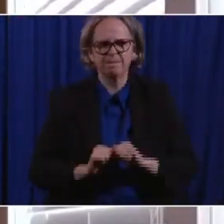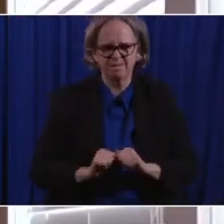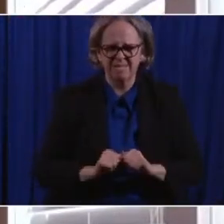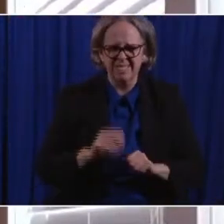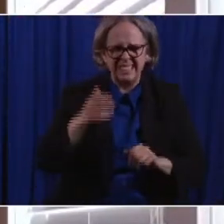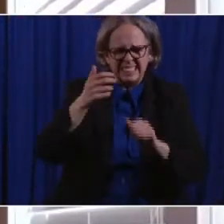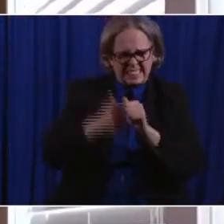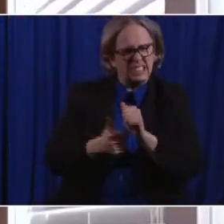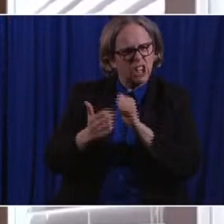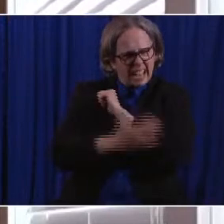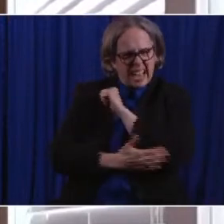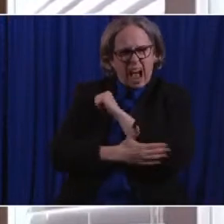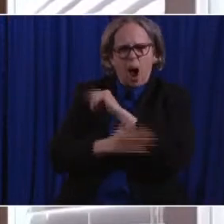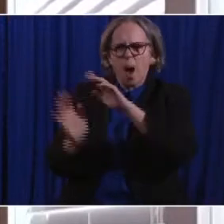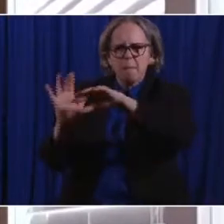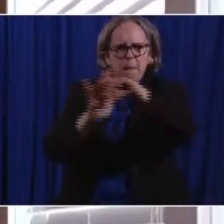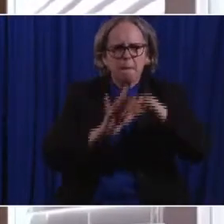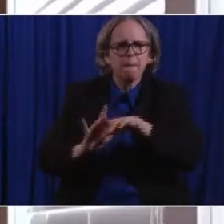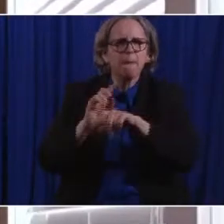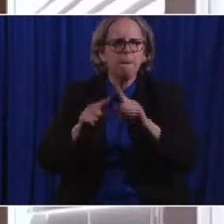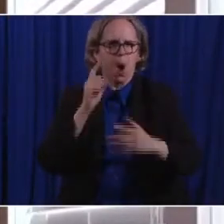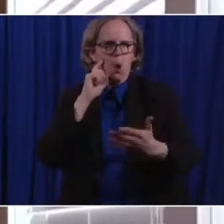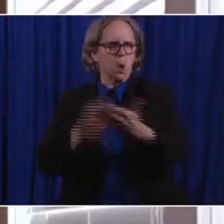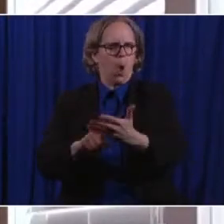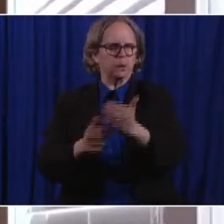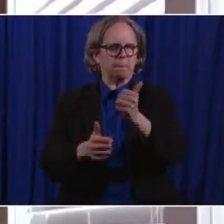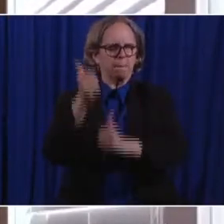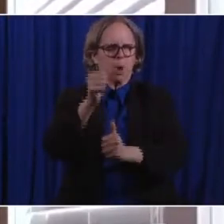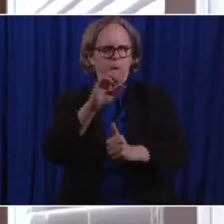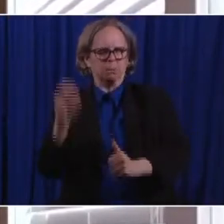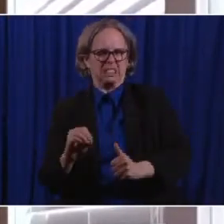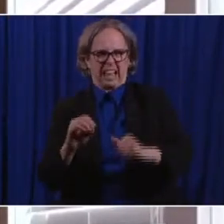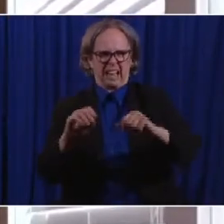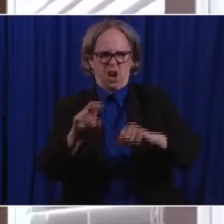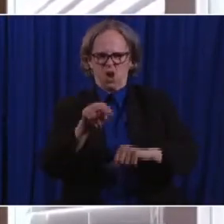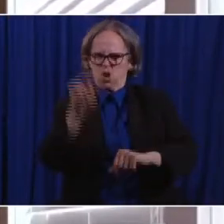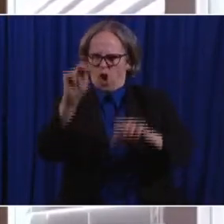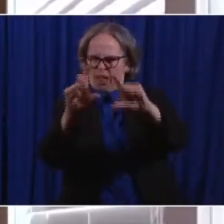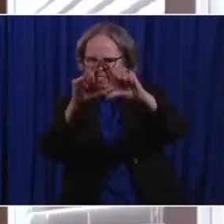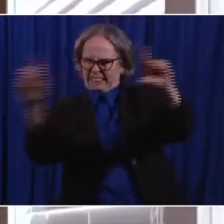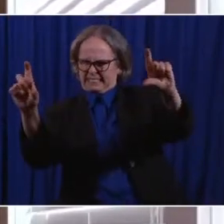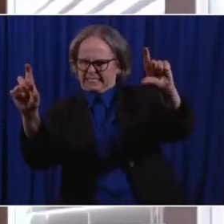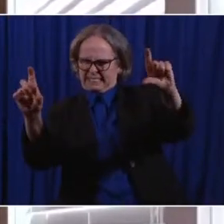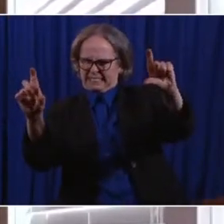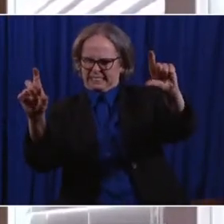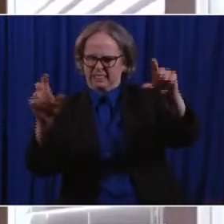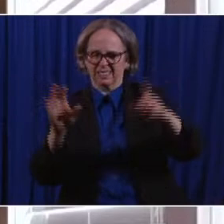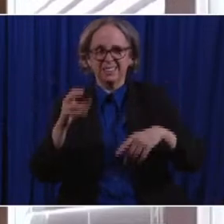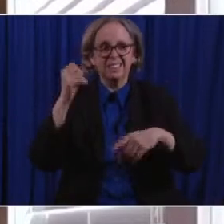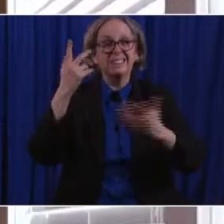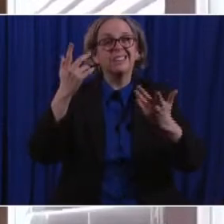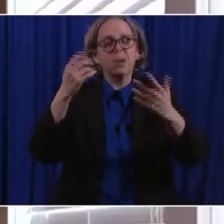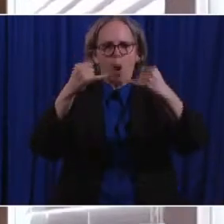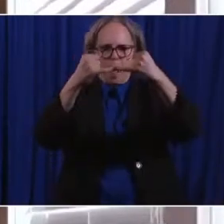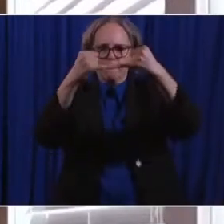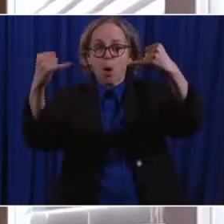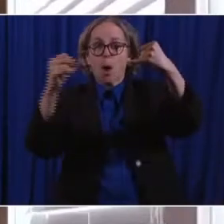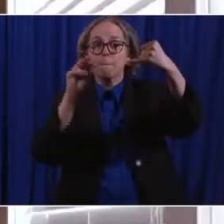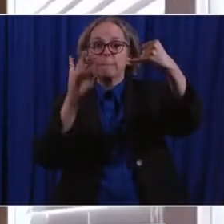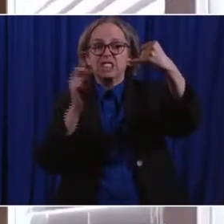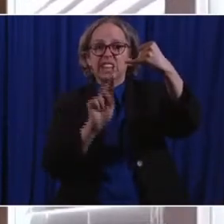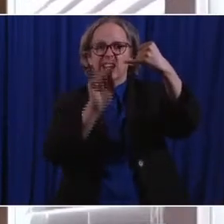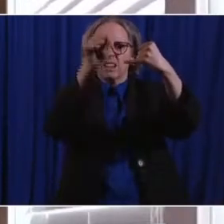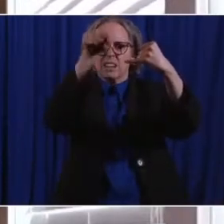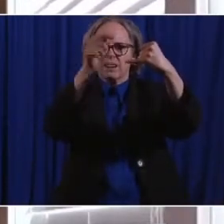seeing more activity, including more variant activity, on our northern border with Michigan. So